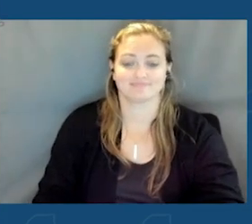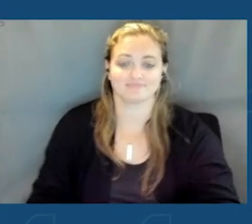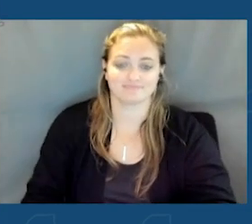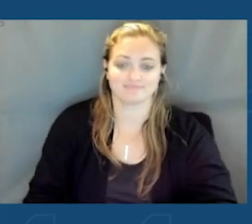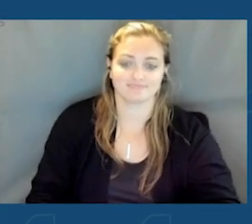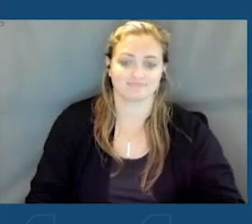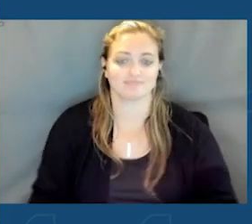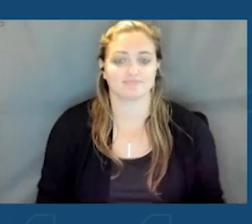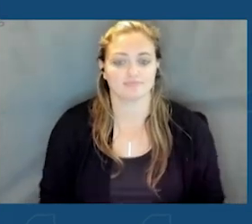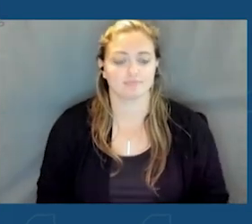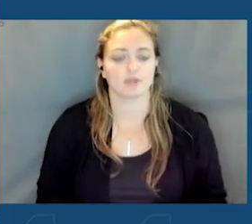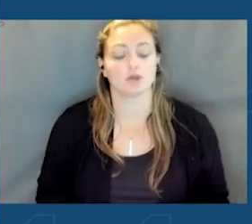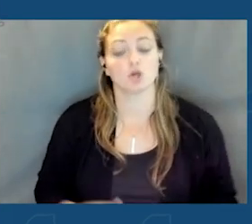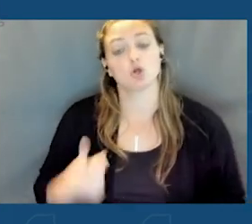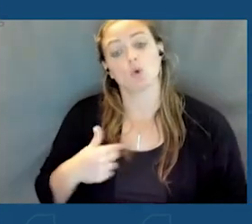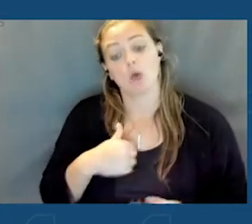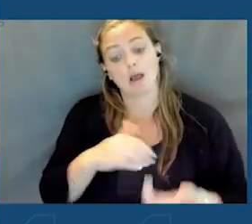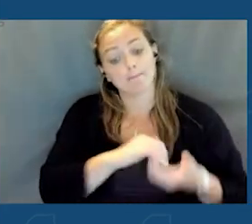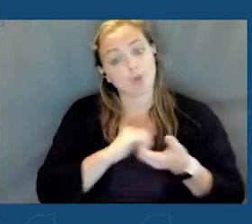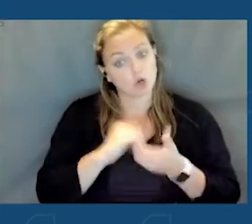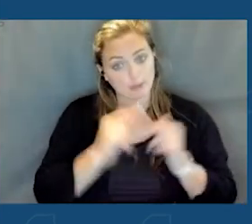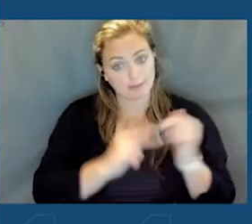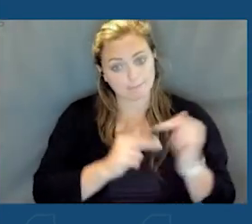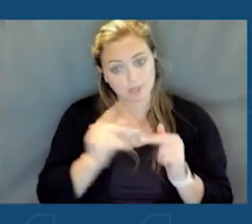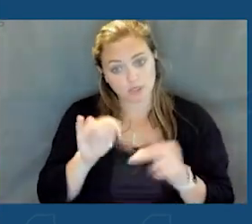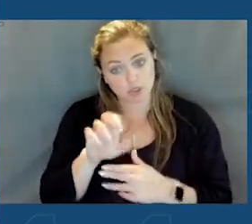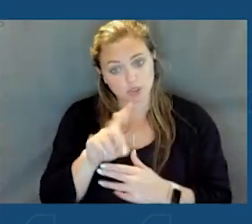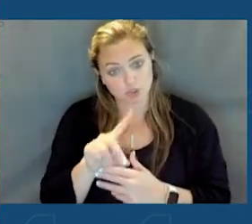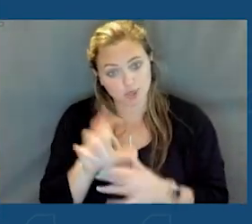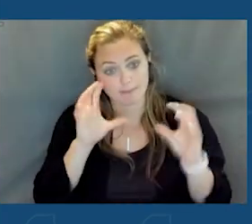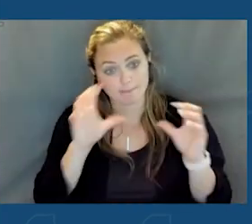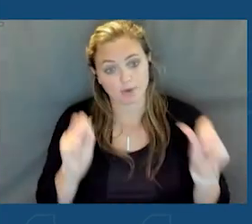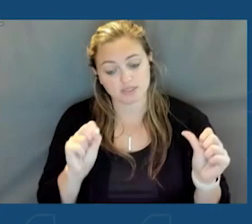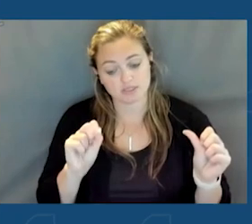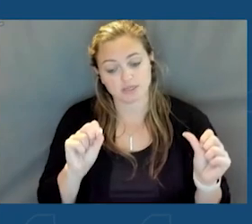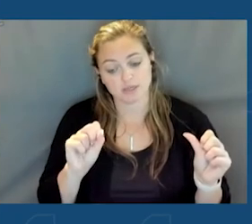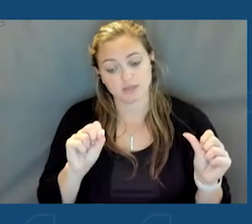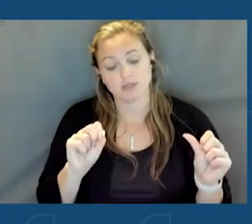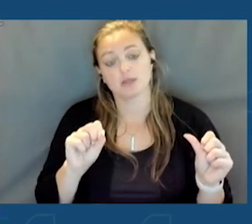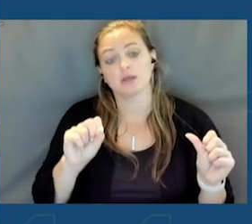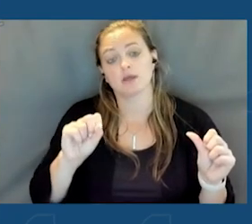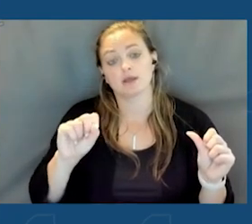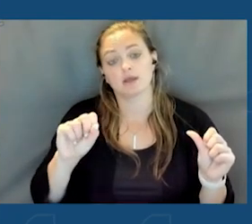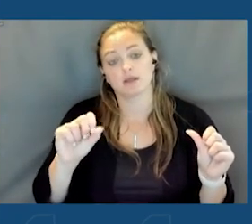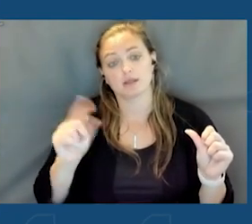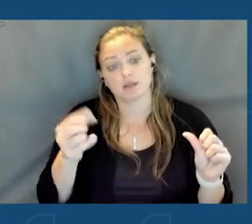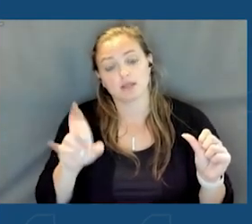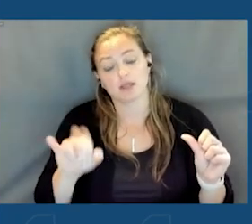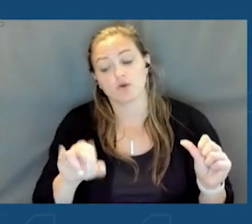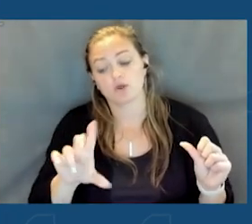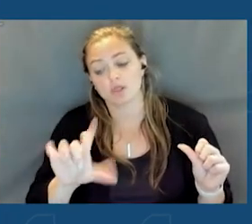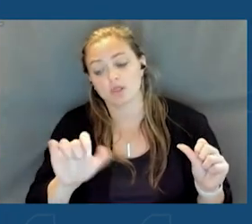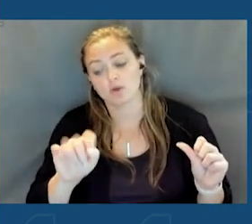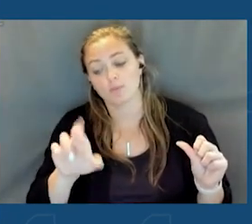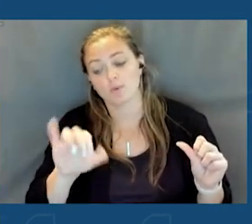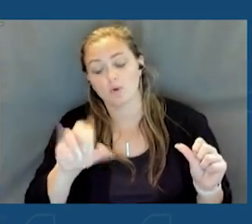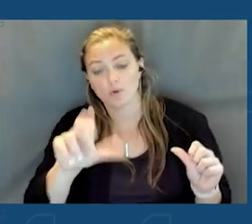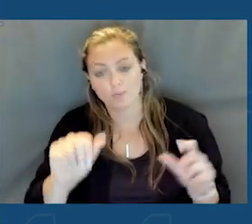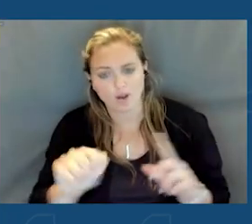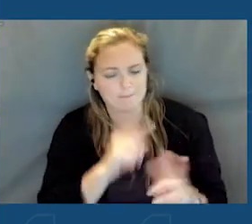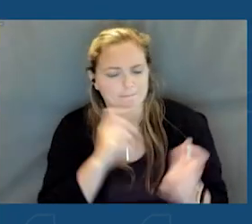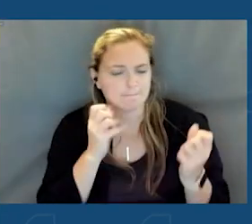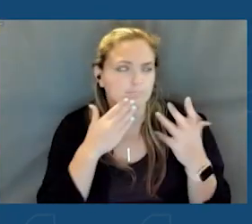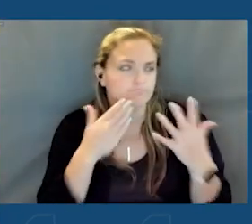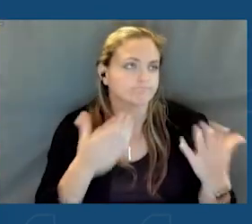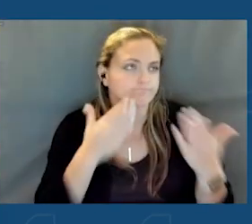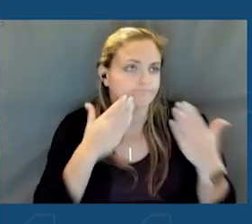To our partners in the building trades, President Gary LaBarre, many, many, many, many thanks for a